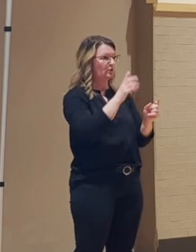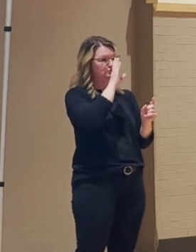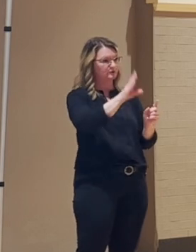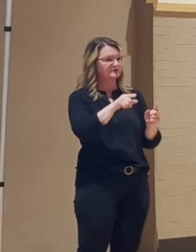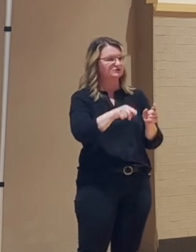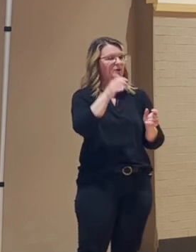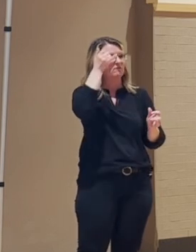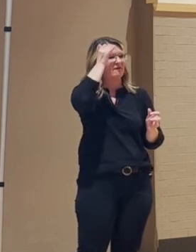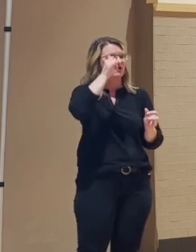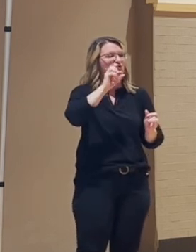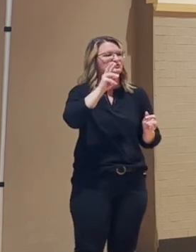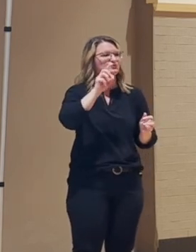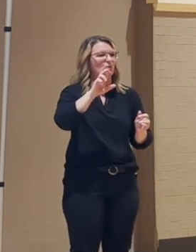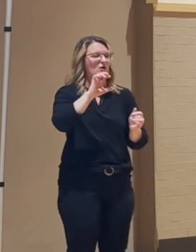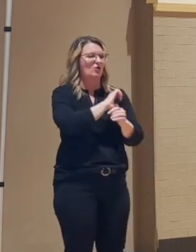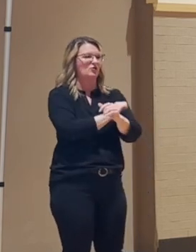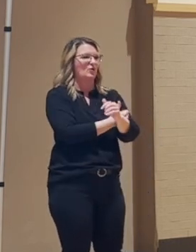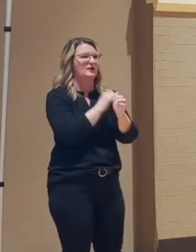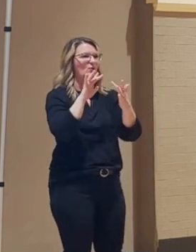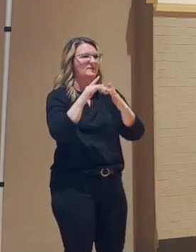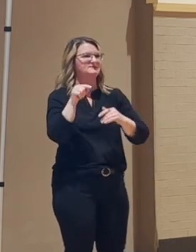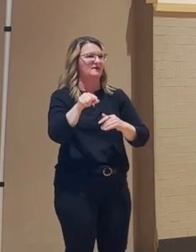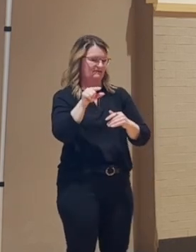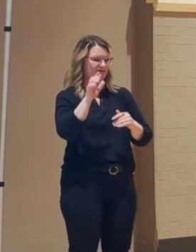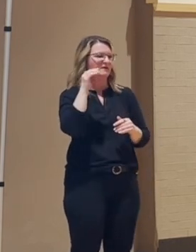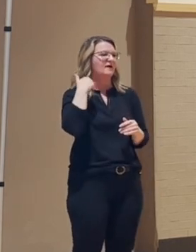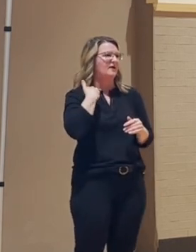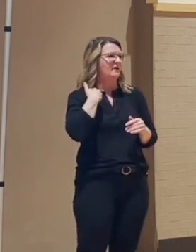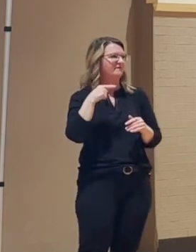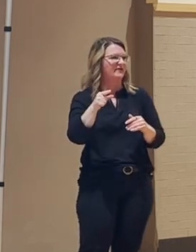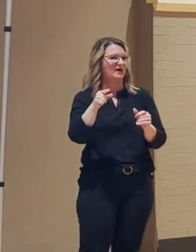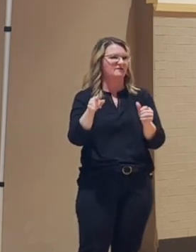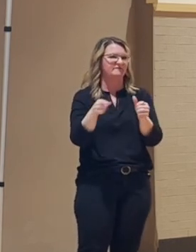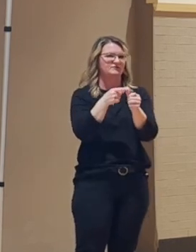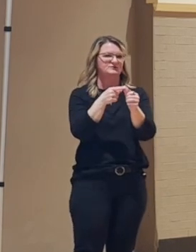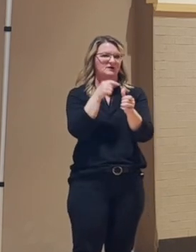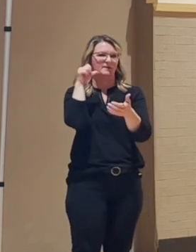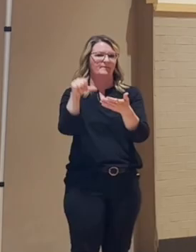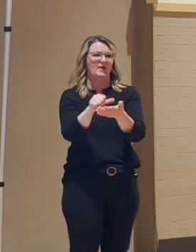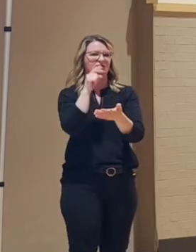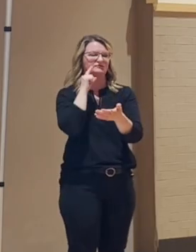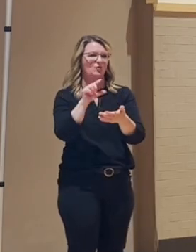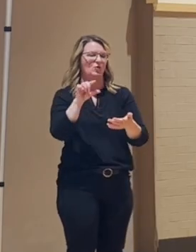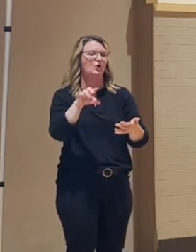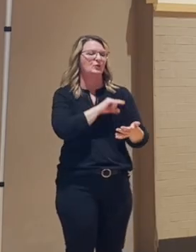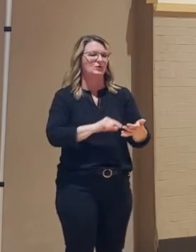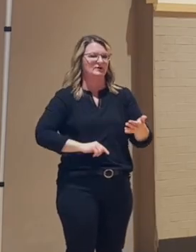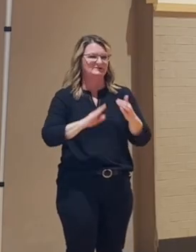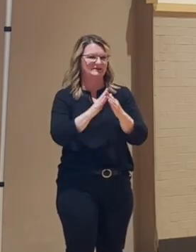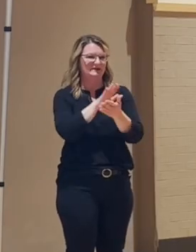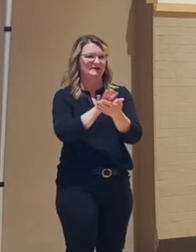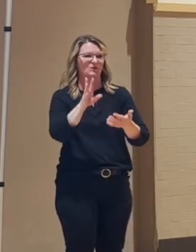to the Buffalo Sewer Authority website. And they too have the main page for the Queen City Clean Waters where you